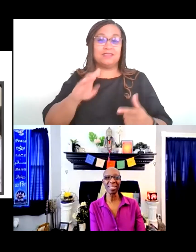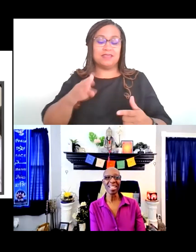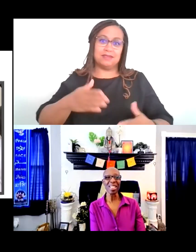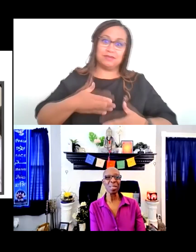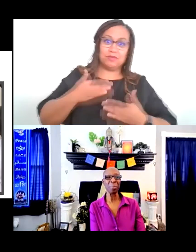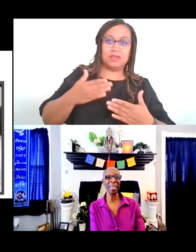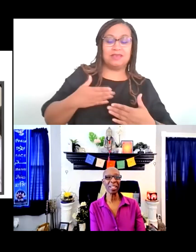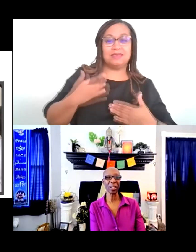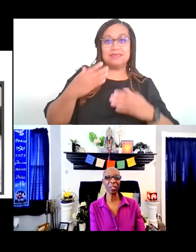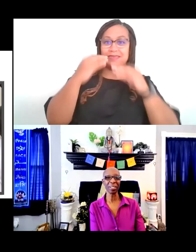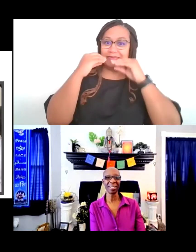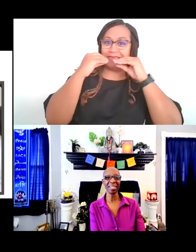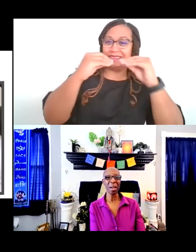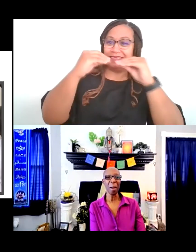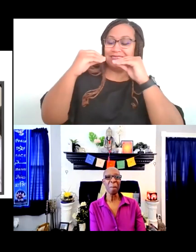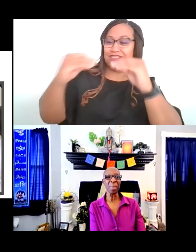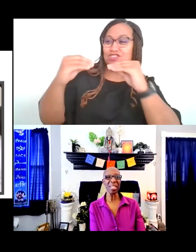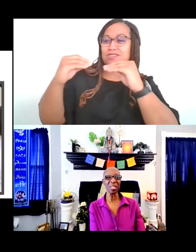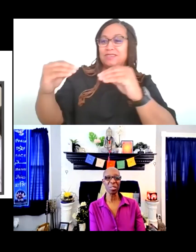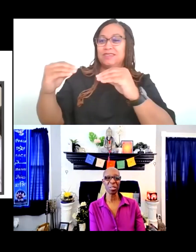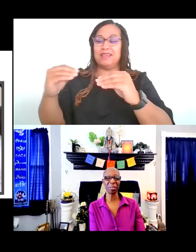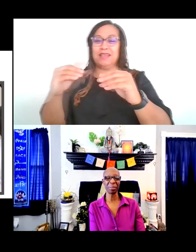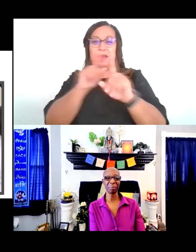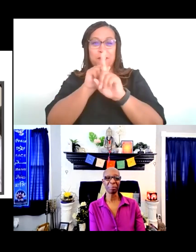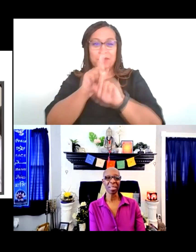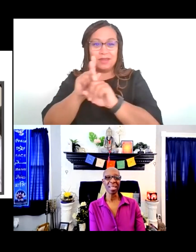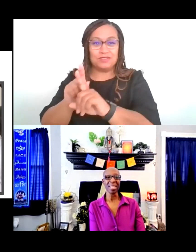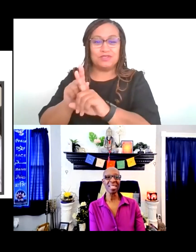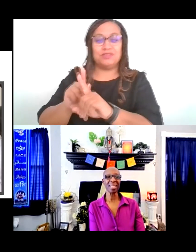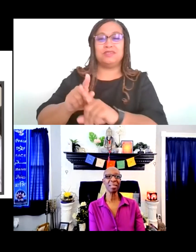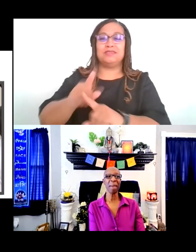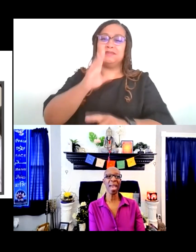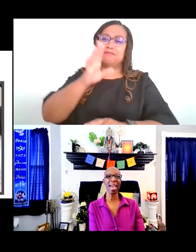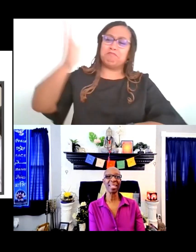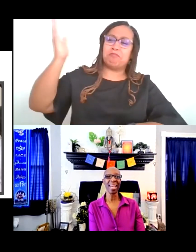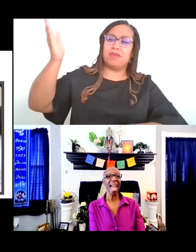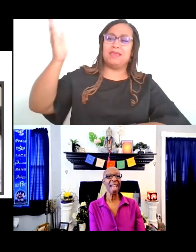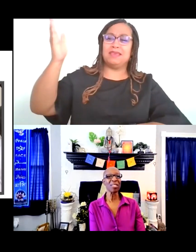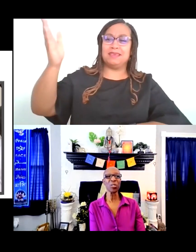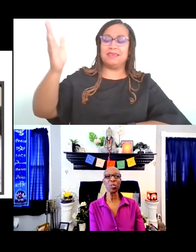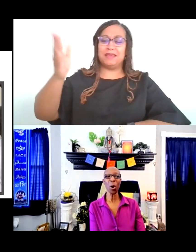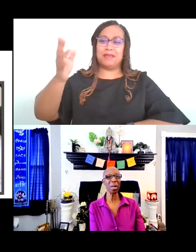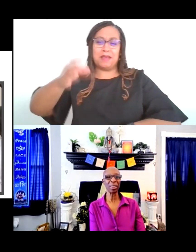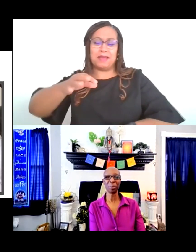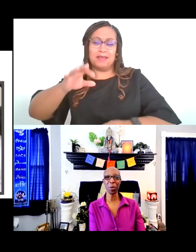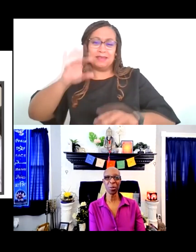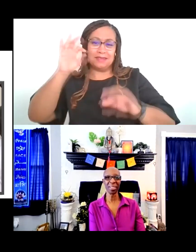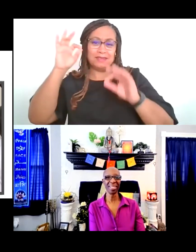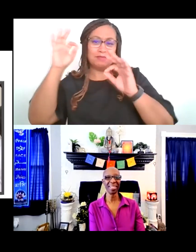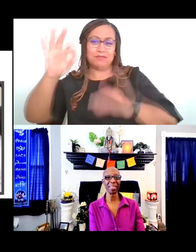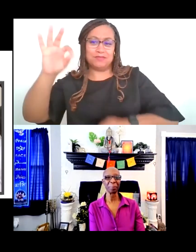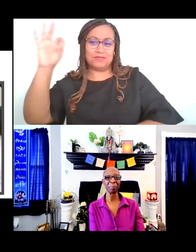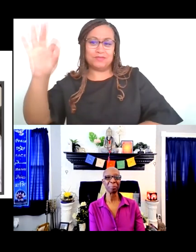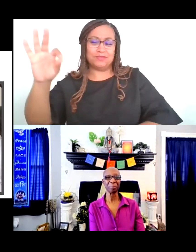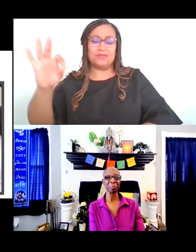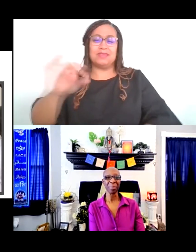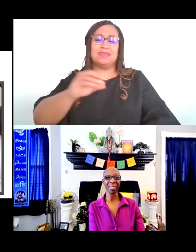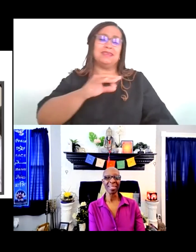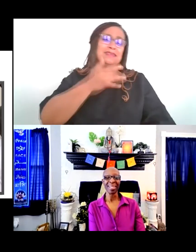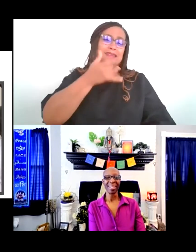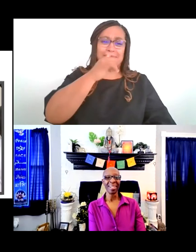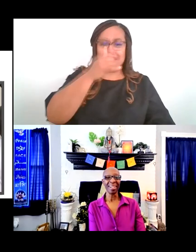mentor, speaker, minister, silly man, and so much more.